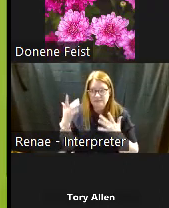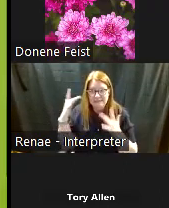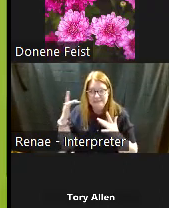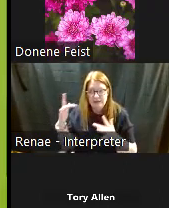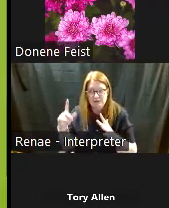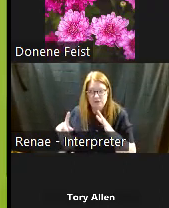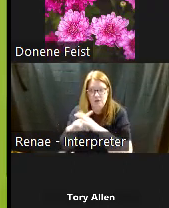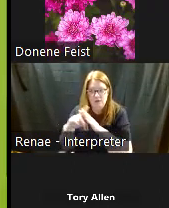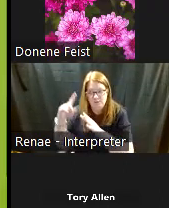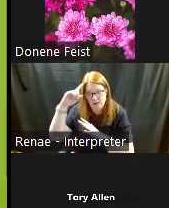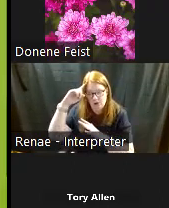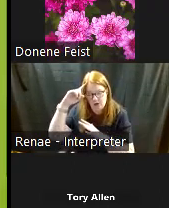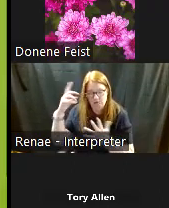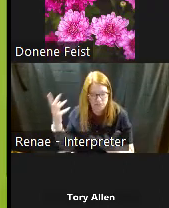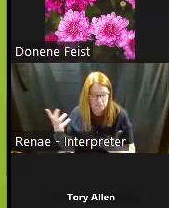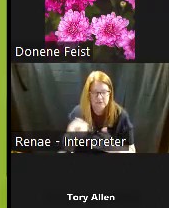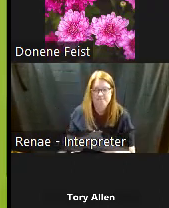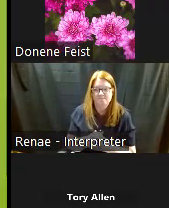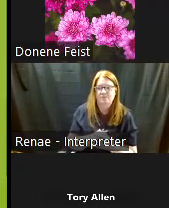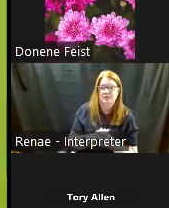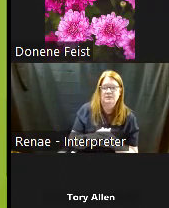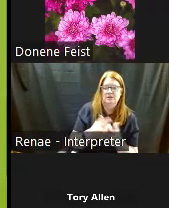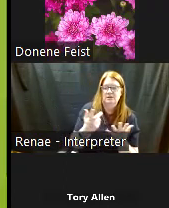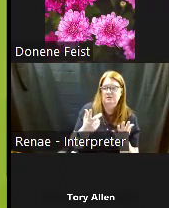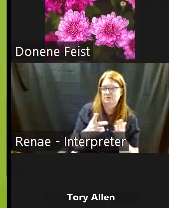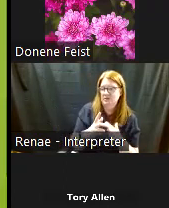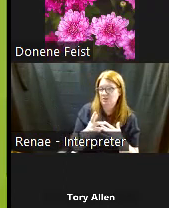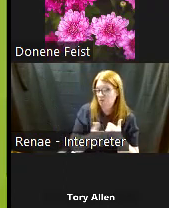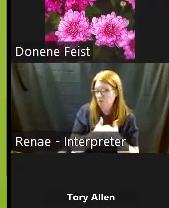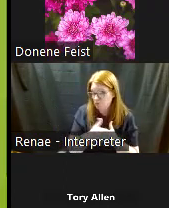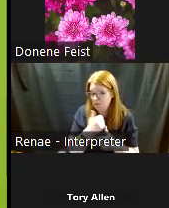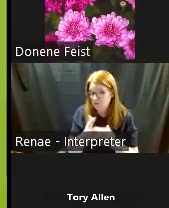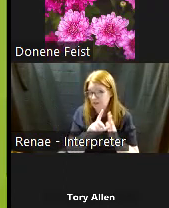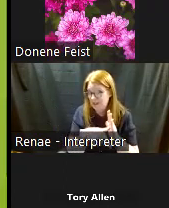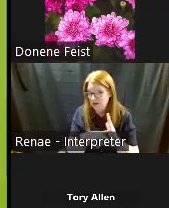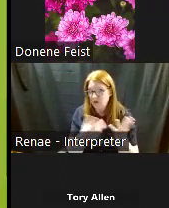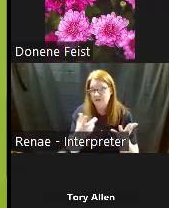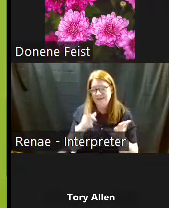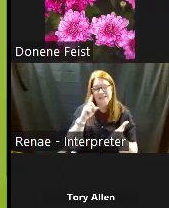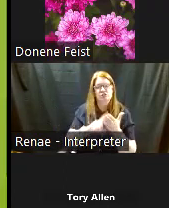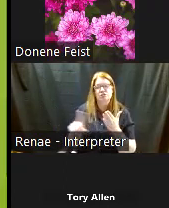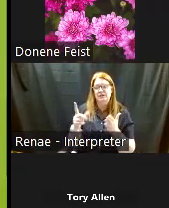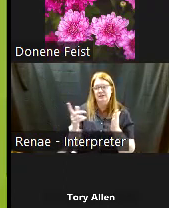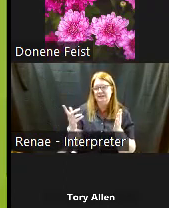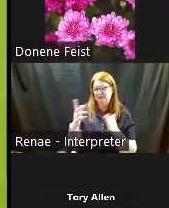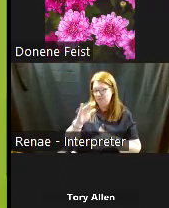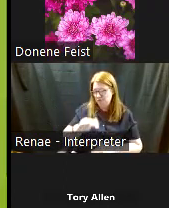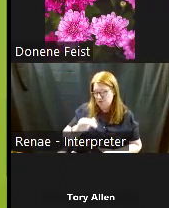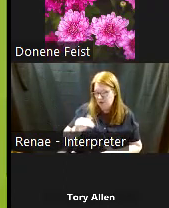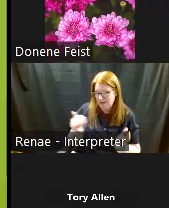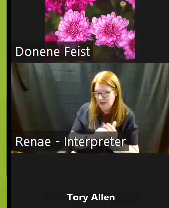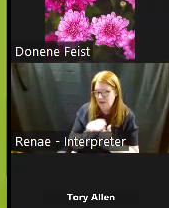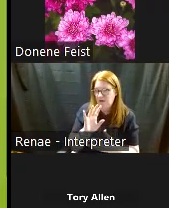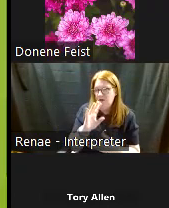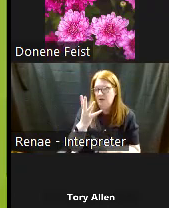typical way. So if there's risk factors for a later onset hearing loss, I would maybe recommend rechecking that child in 4 to 6 months, have them